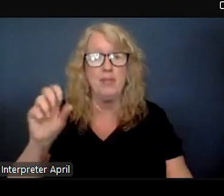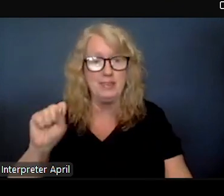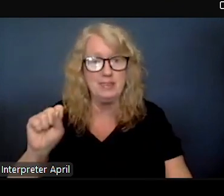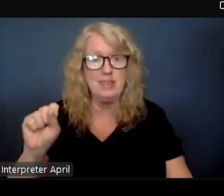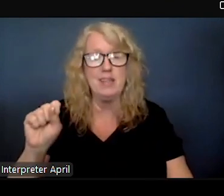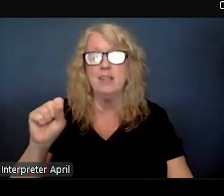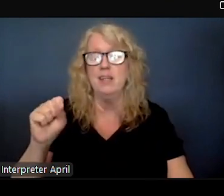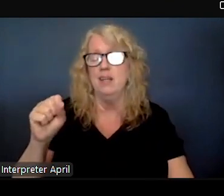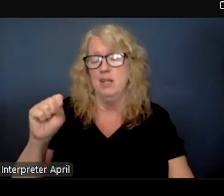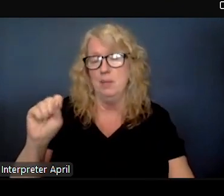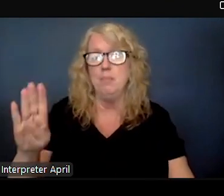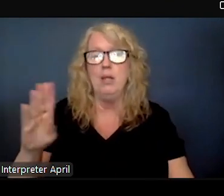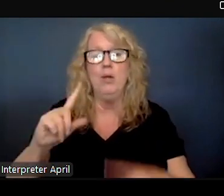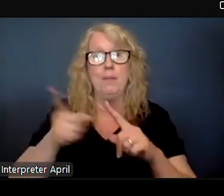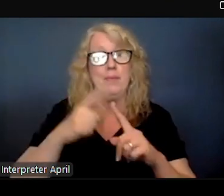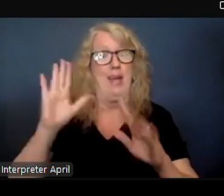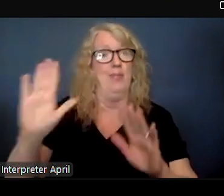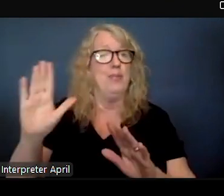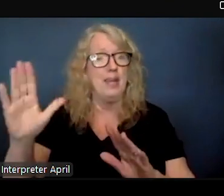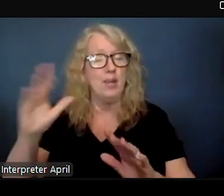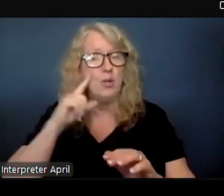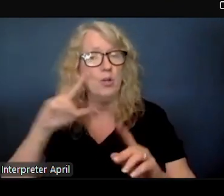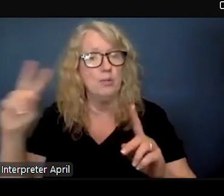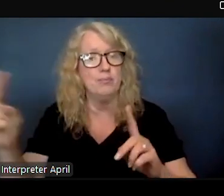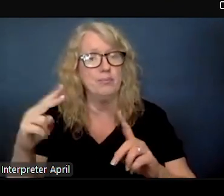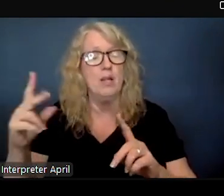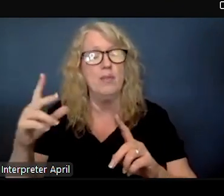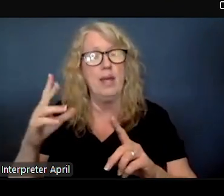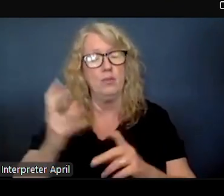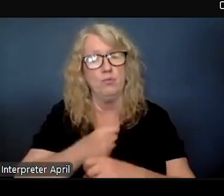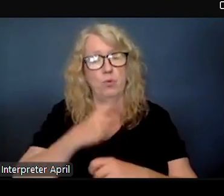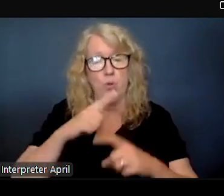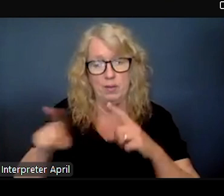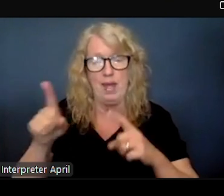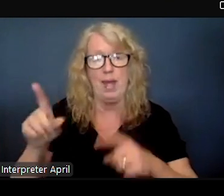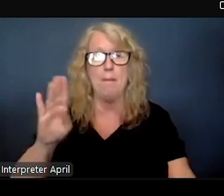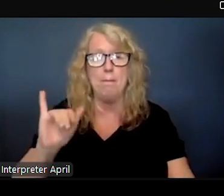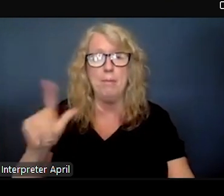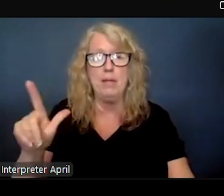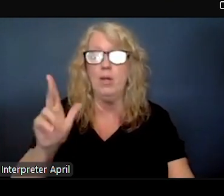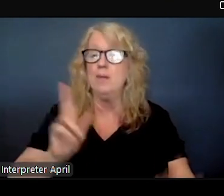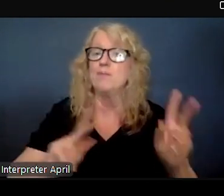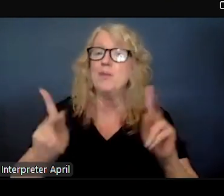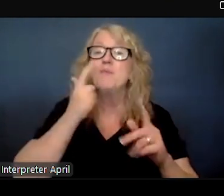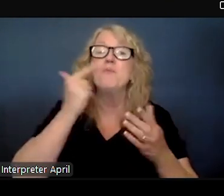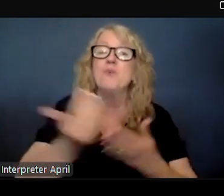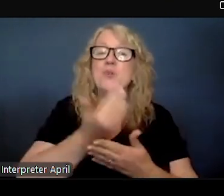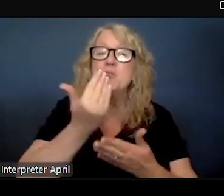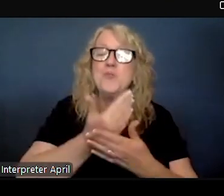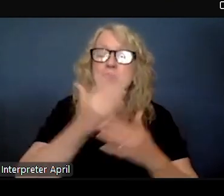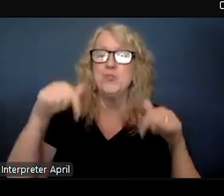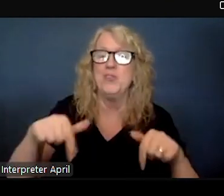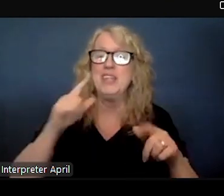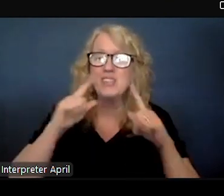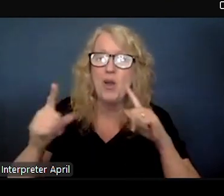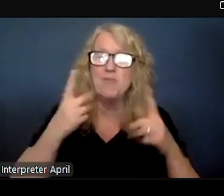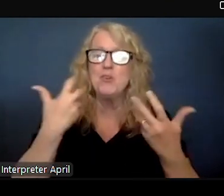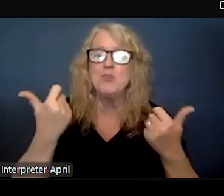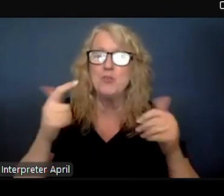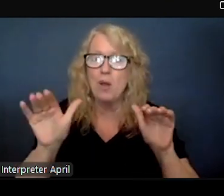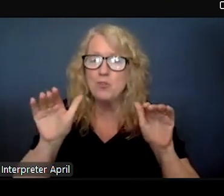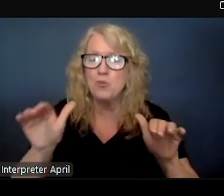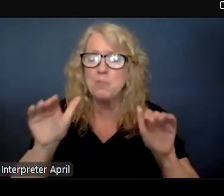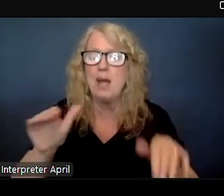actively working on their version of the Senate reconciliation bill. And for those who are newer to this conversation, just a